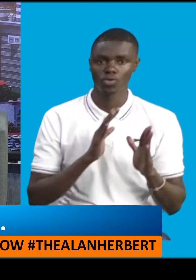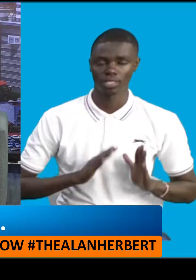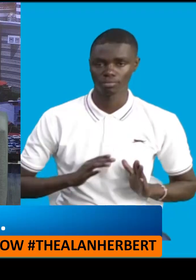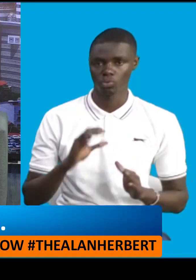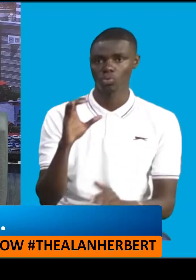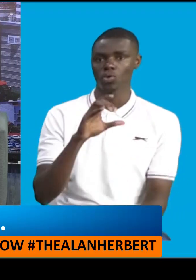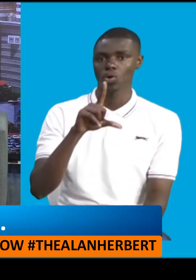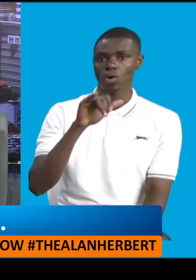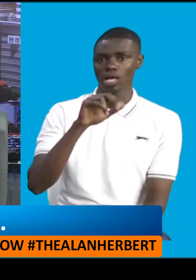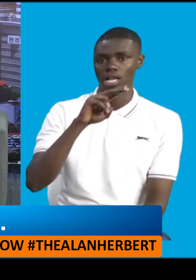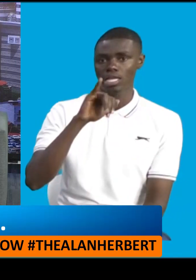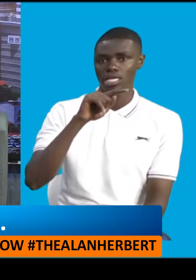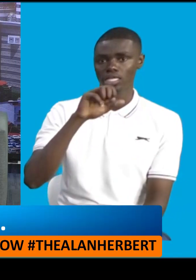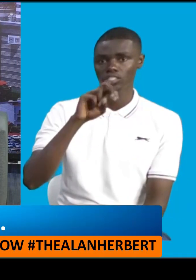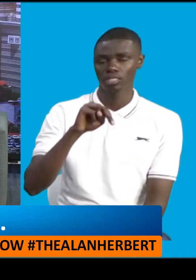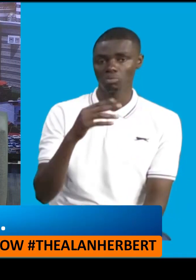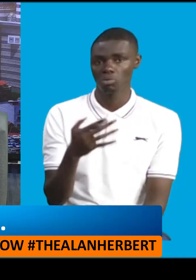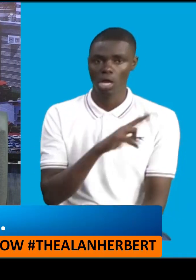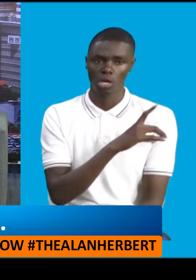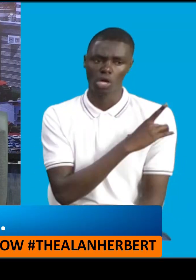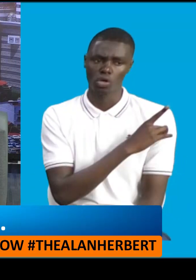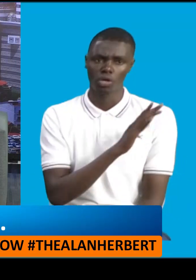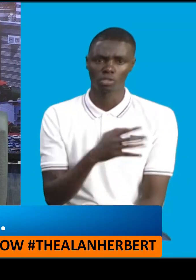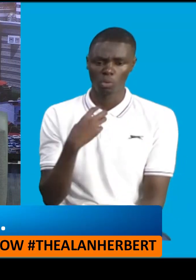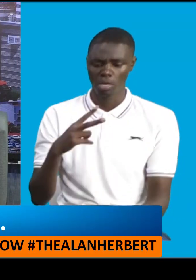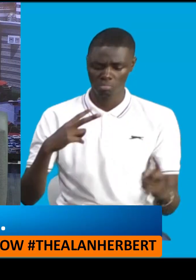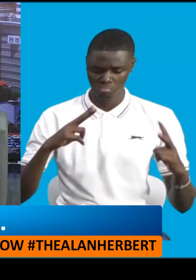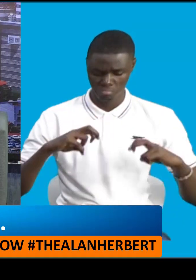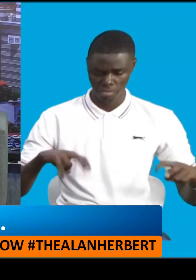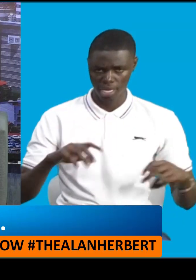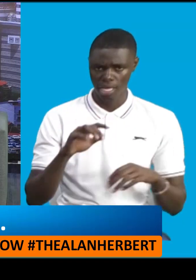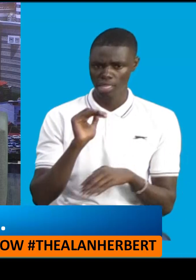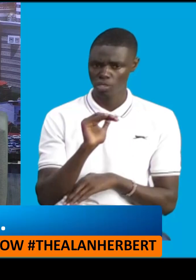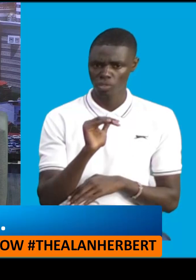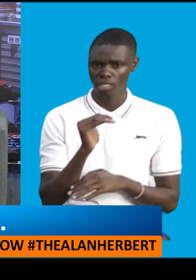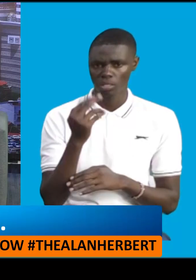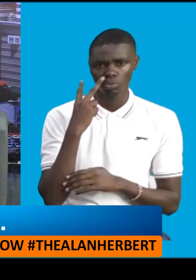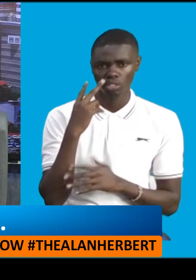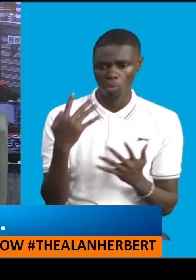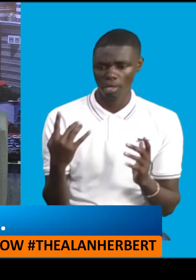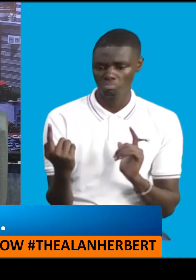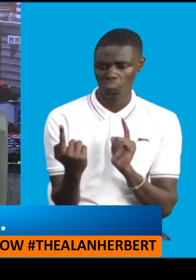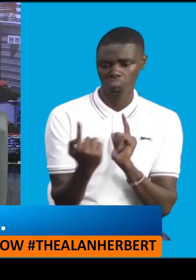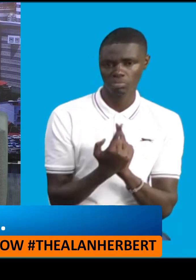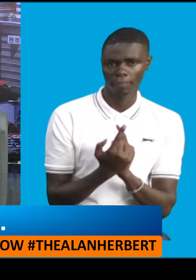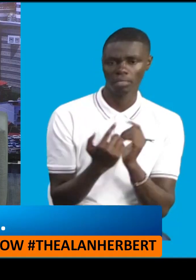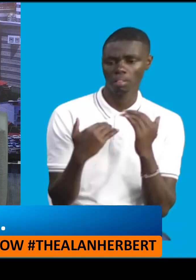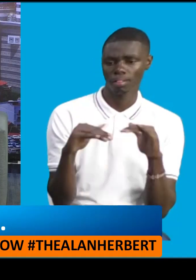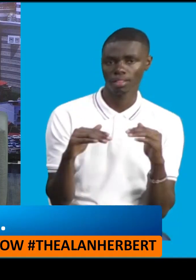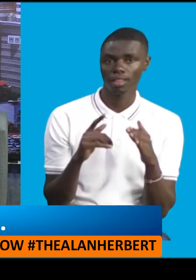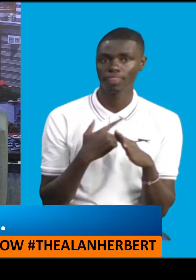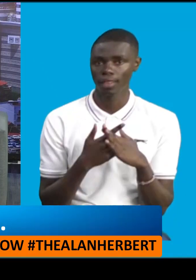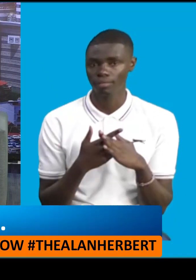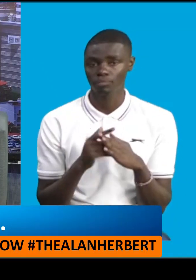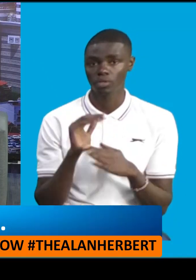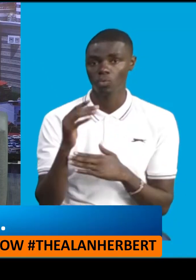doctor. So the clinician who is now reviewing the request will see whether it meets the criteria,